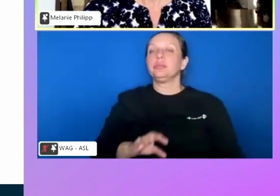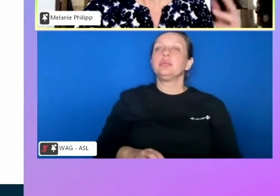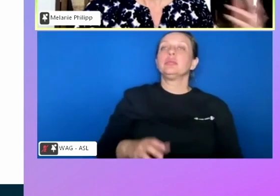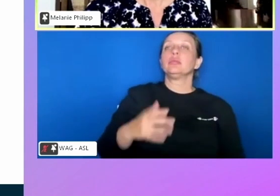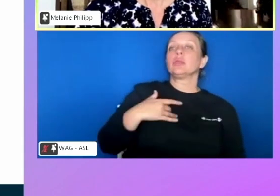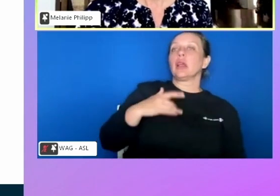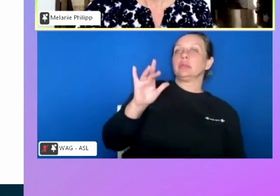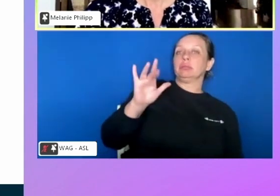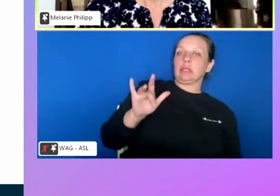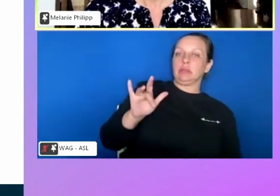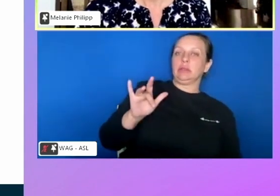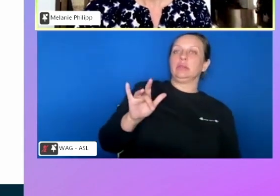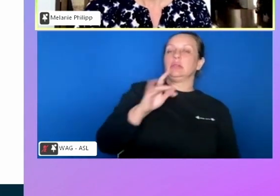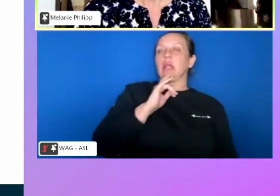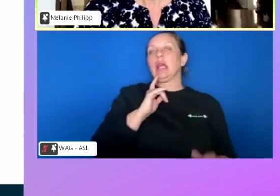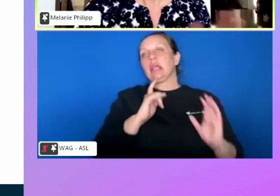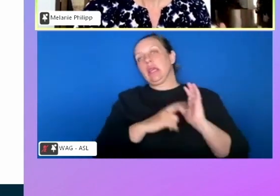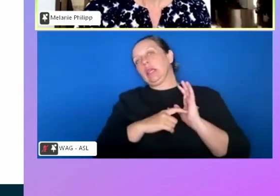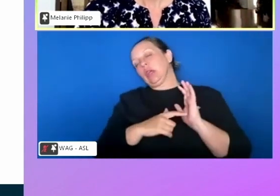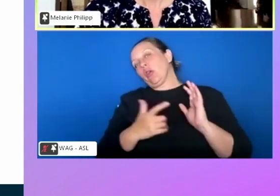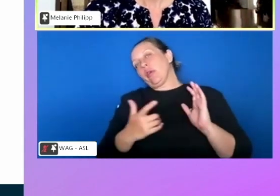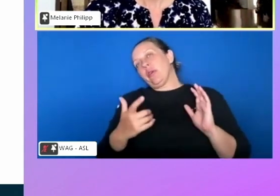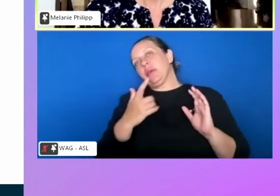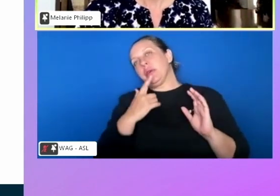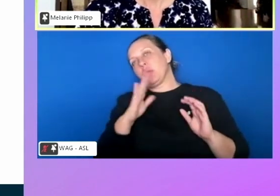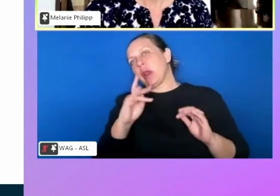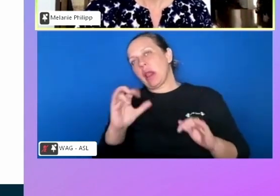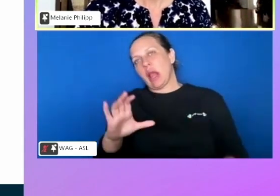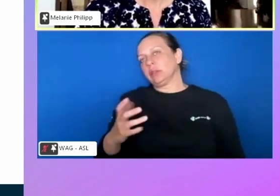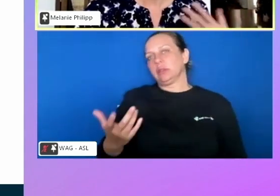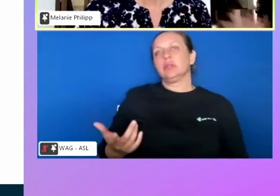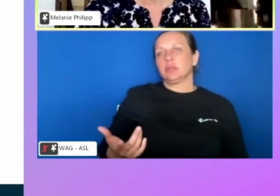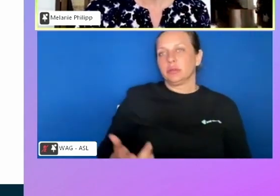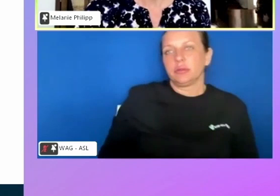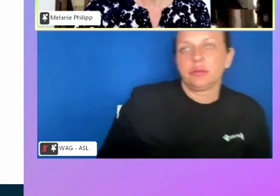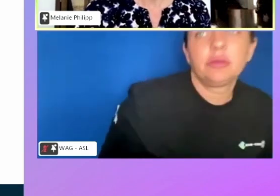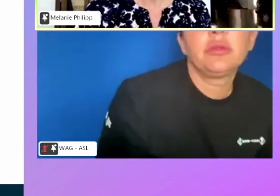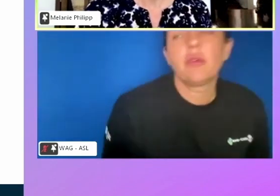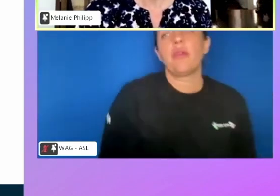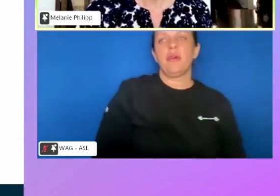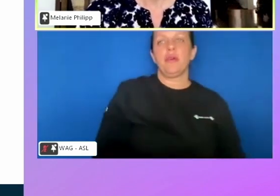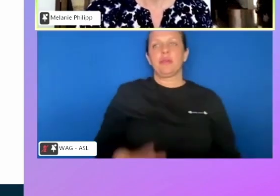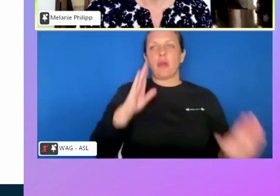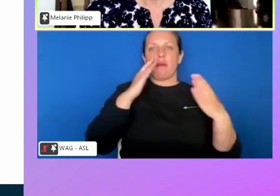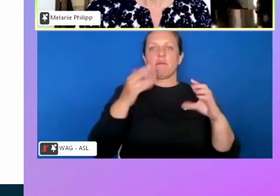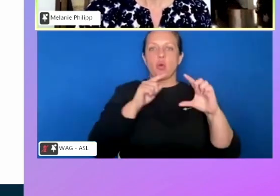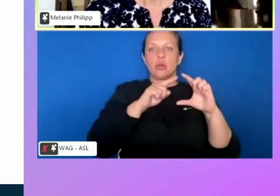button and the indicator, and it's a pretty classic example of a focus ring around an